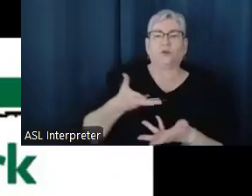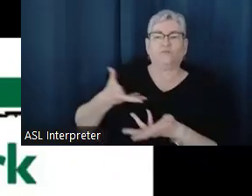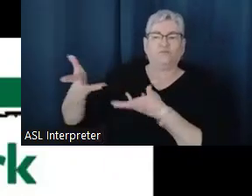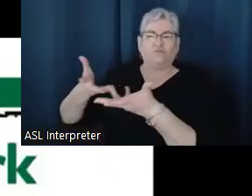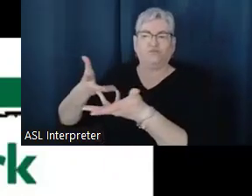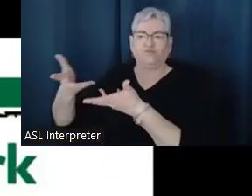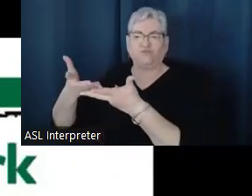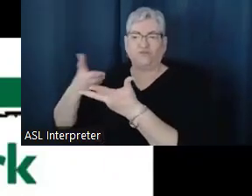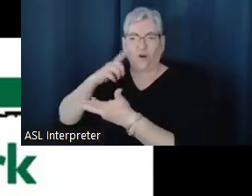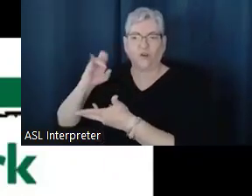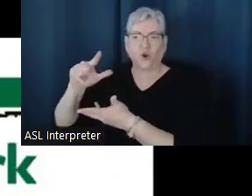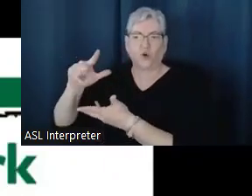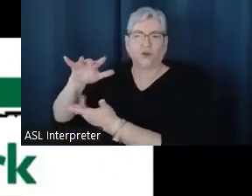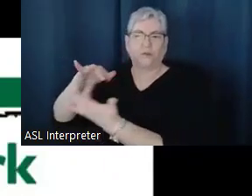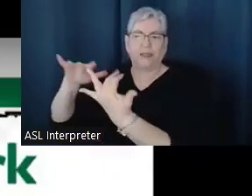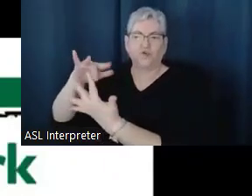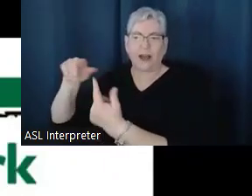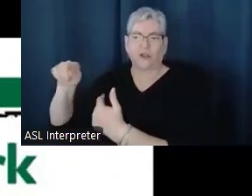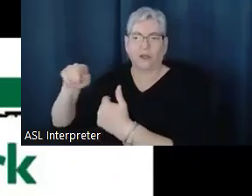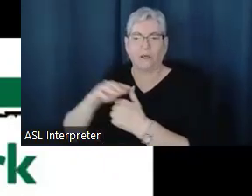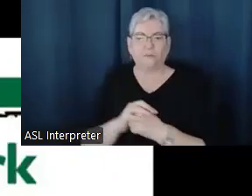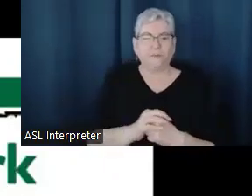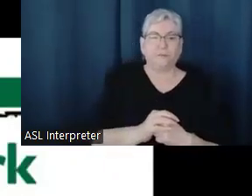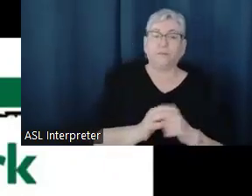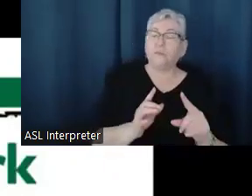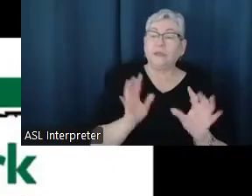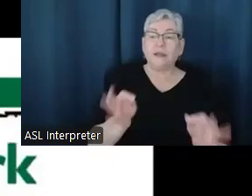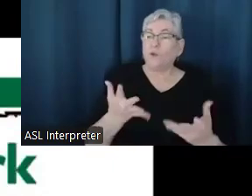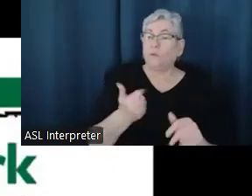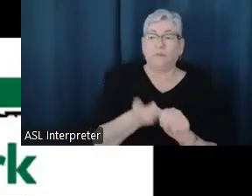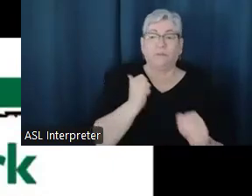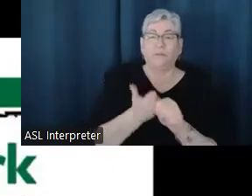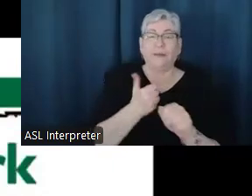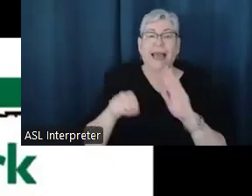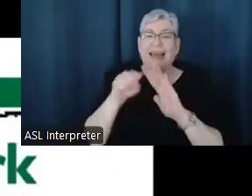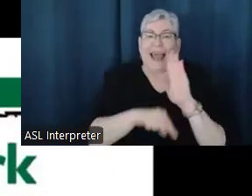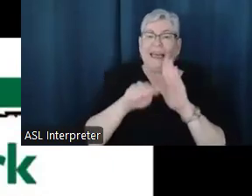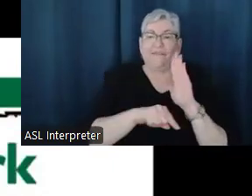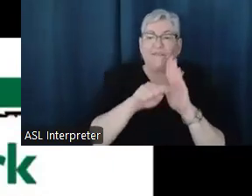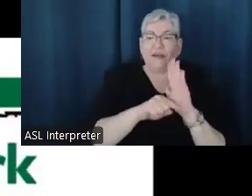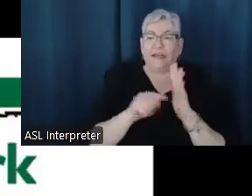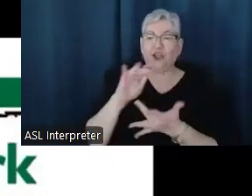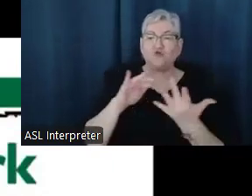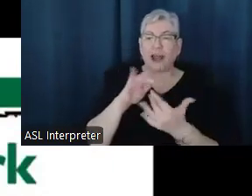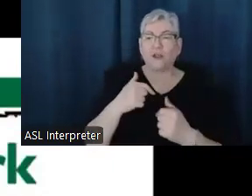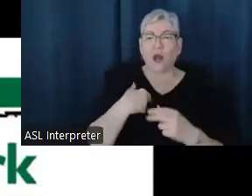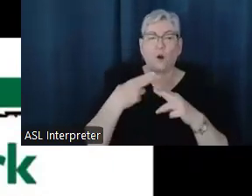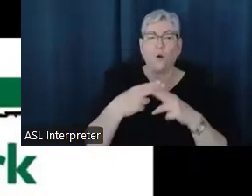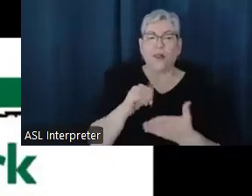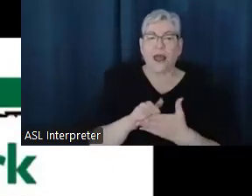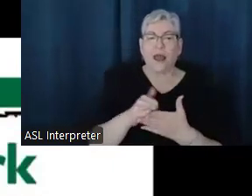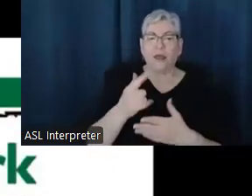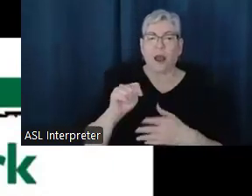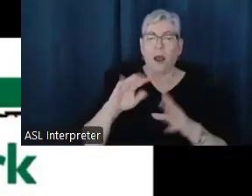interaction. You definitely do not want to shy away from negative interactions. I call that the bubble. We don't